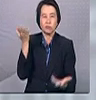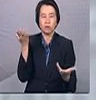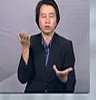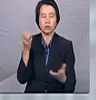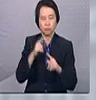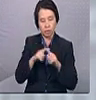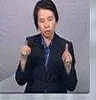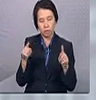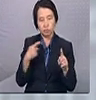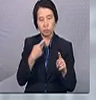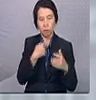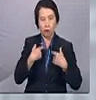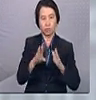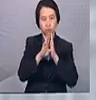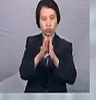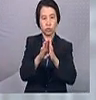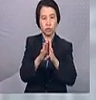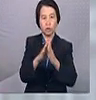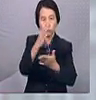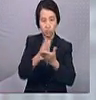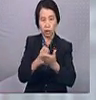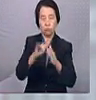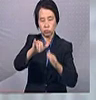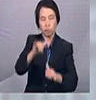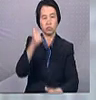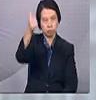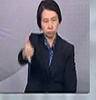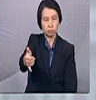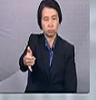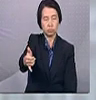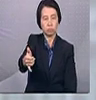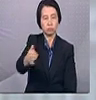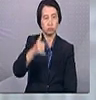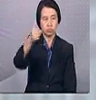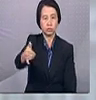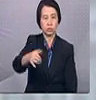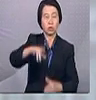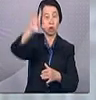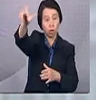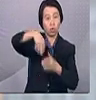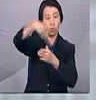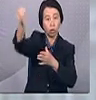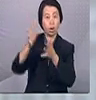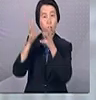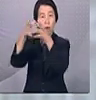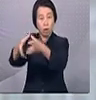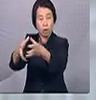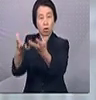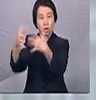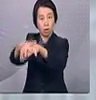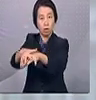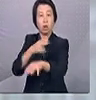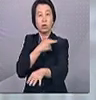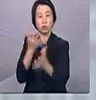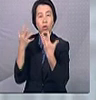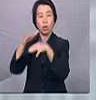have evidence to show that some of them are attending some of OOC gathering. For example, in Sulawesi the